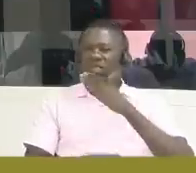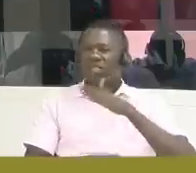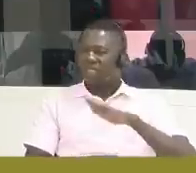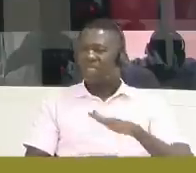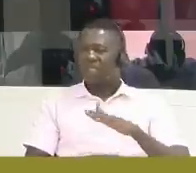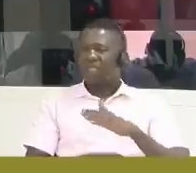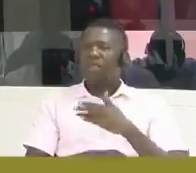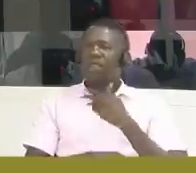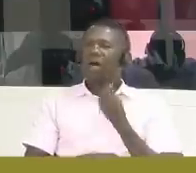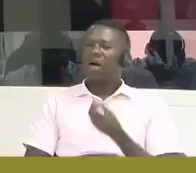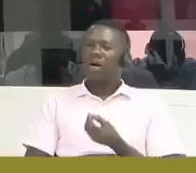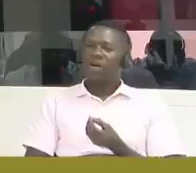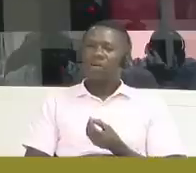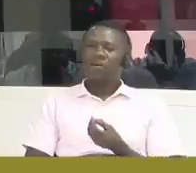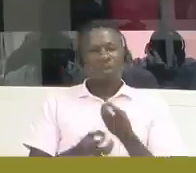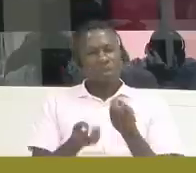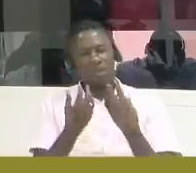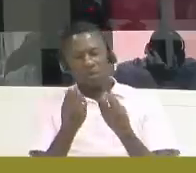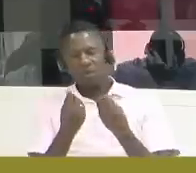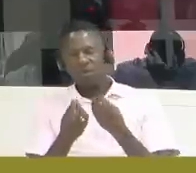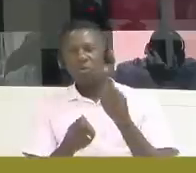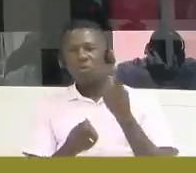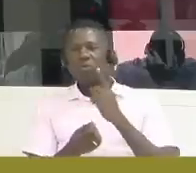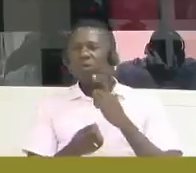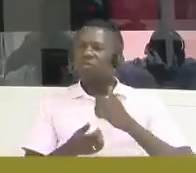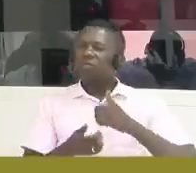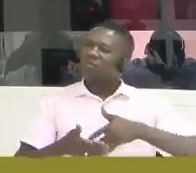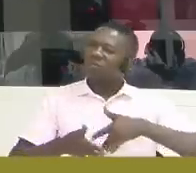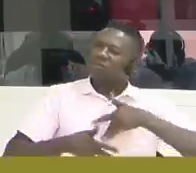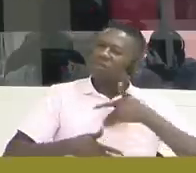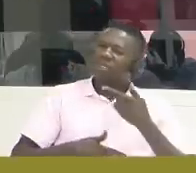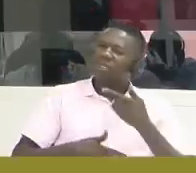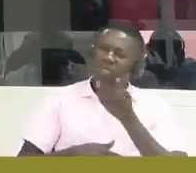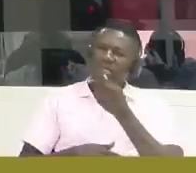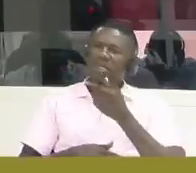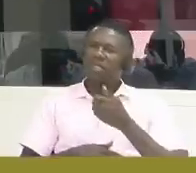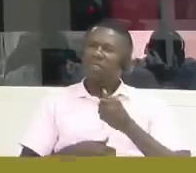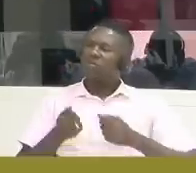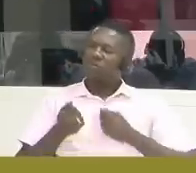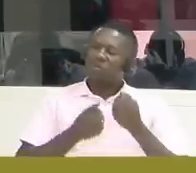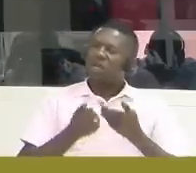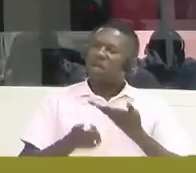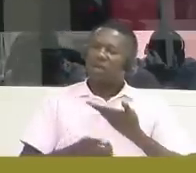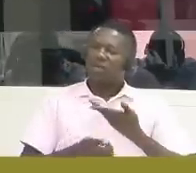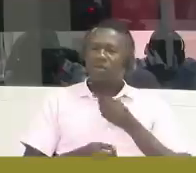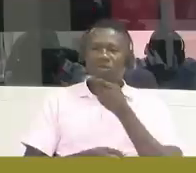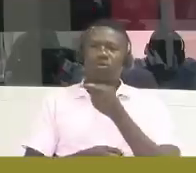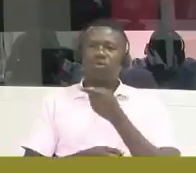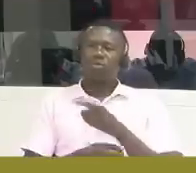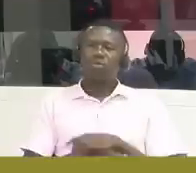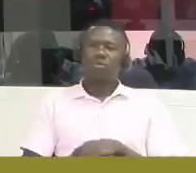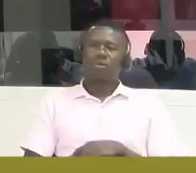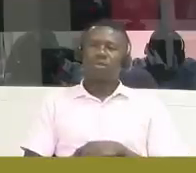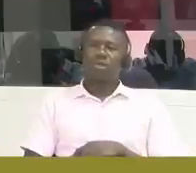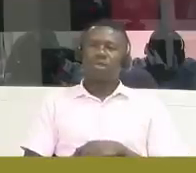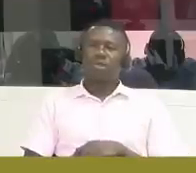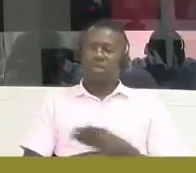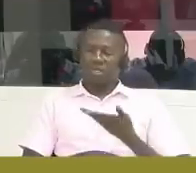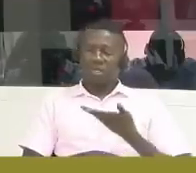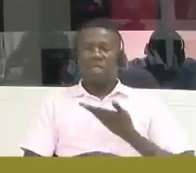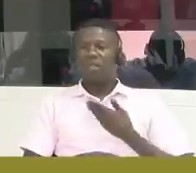can you tell us what impact that has had on you? It has a very negative impact to